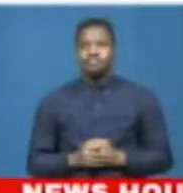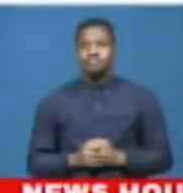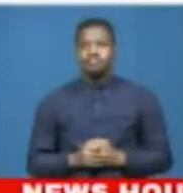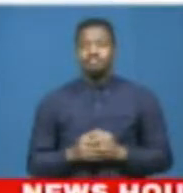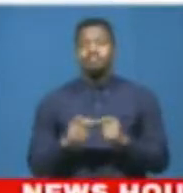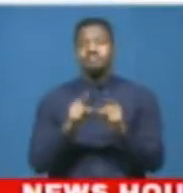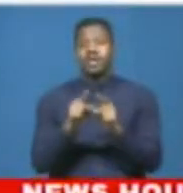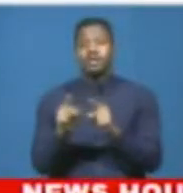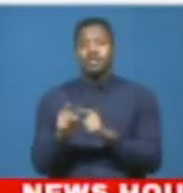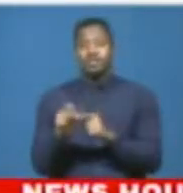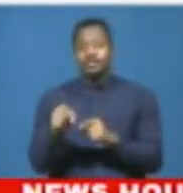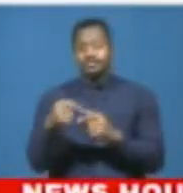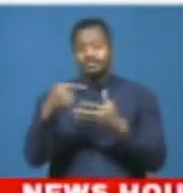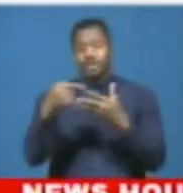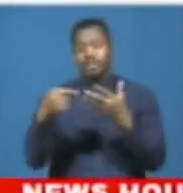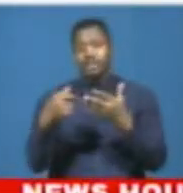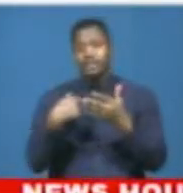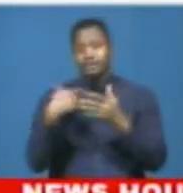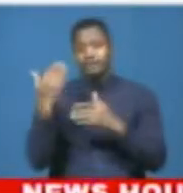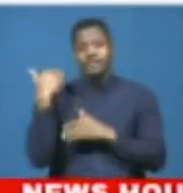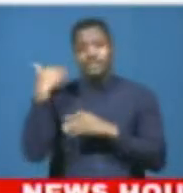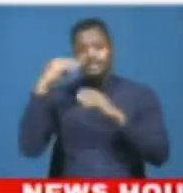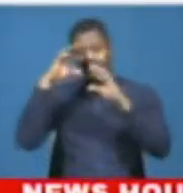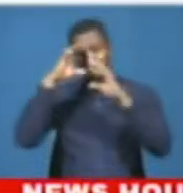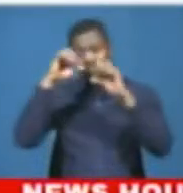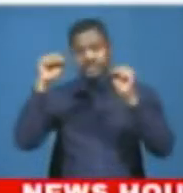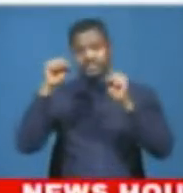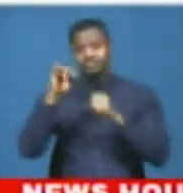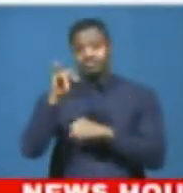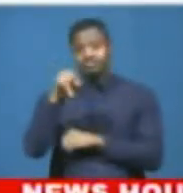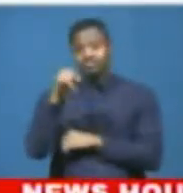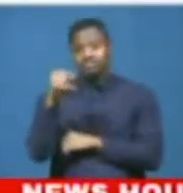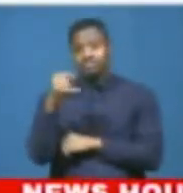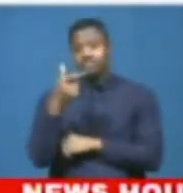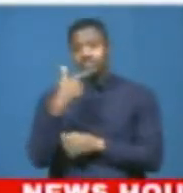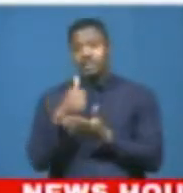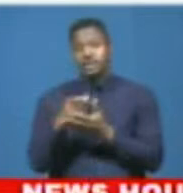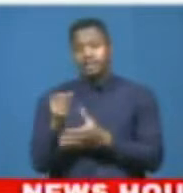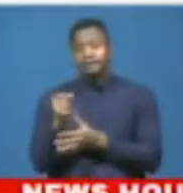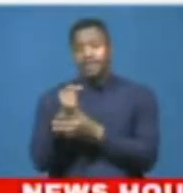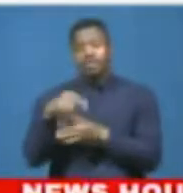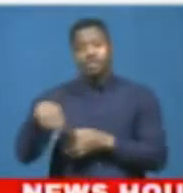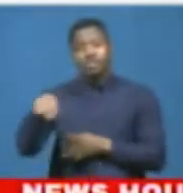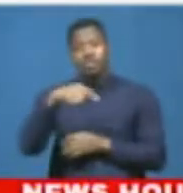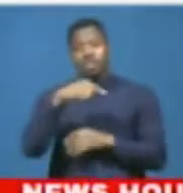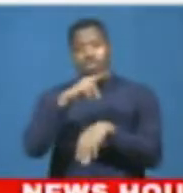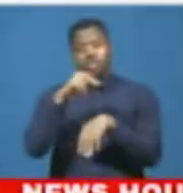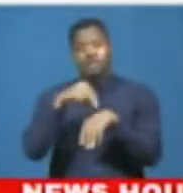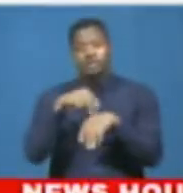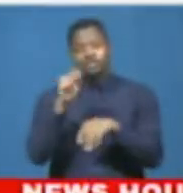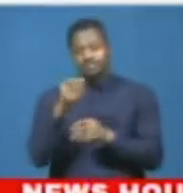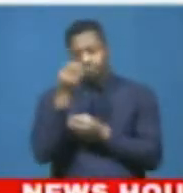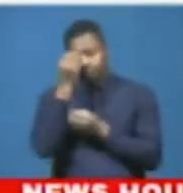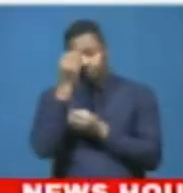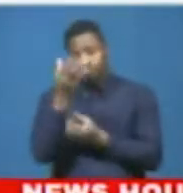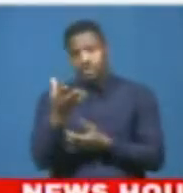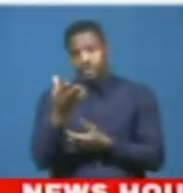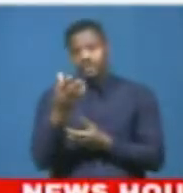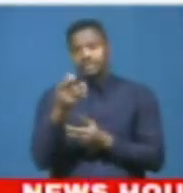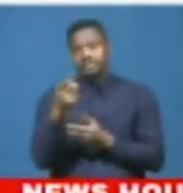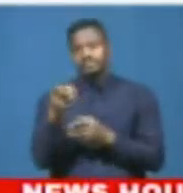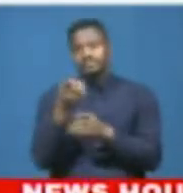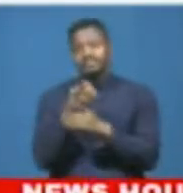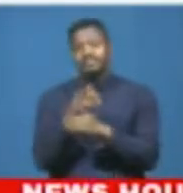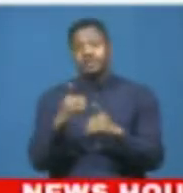Also in this bulletin, former President Rawlings says it behoves on all as a nation to uphold the tenets of democracy